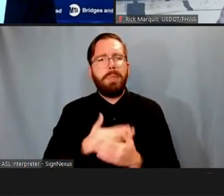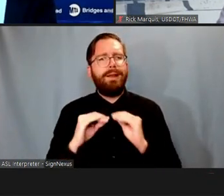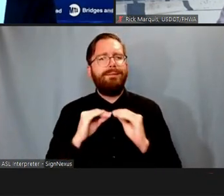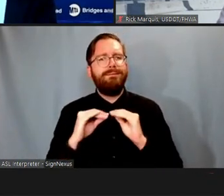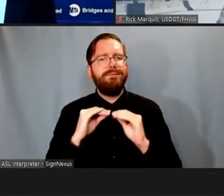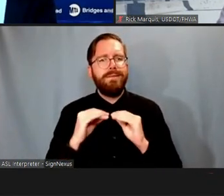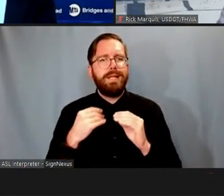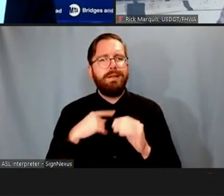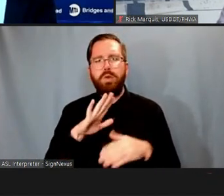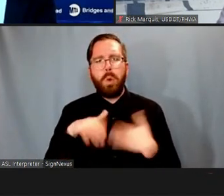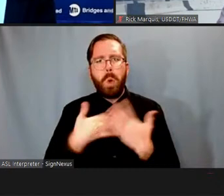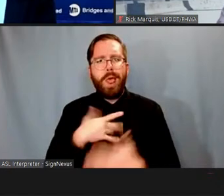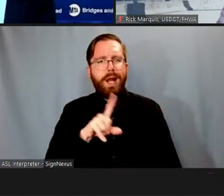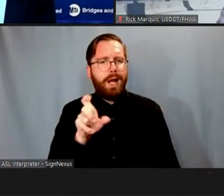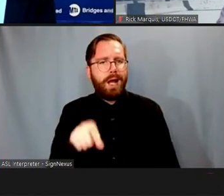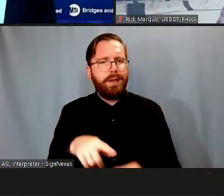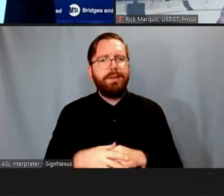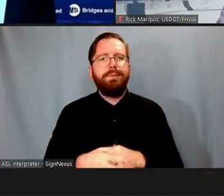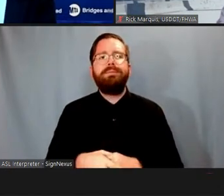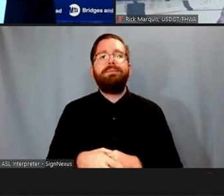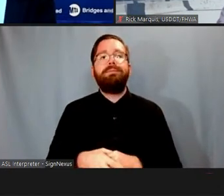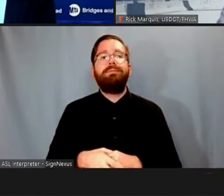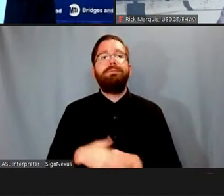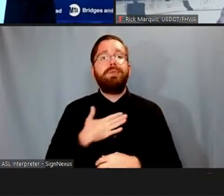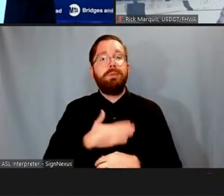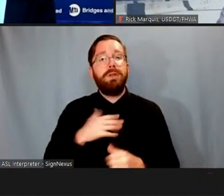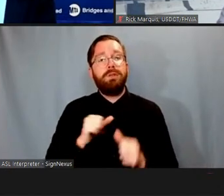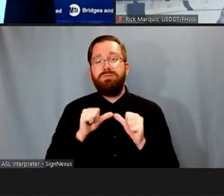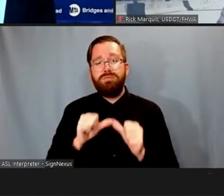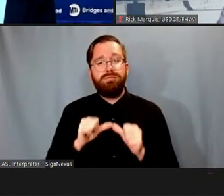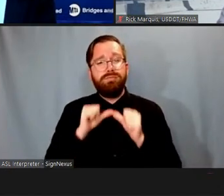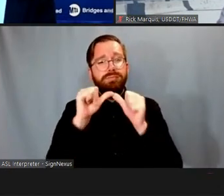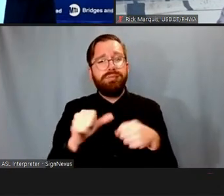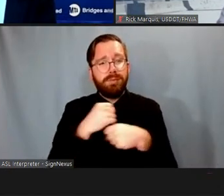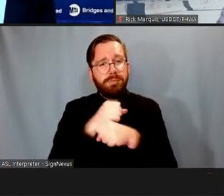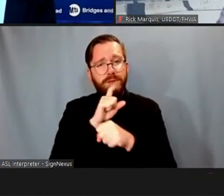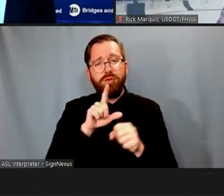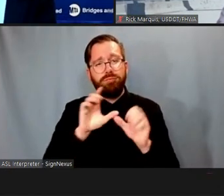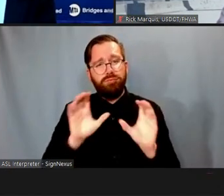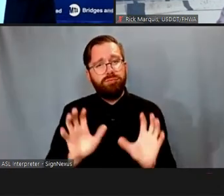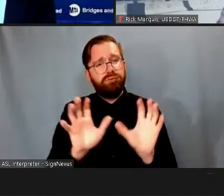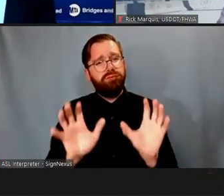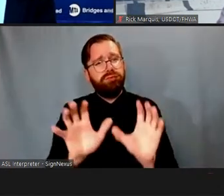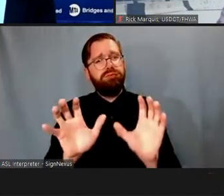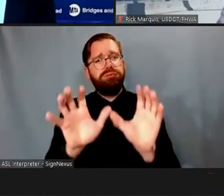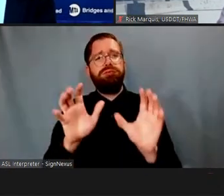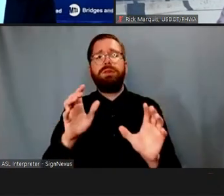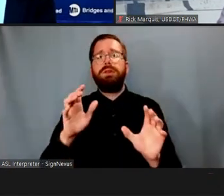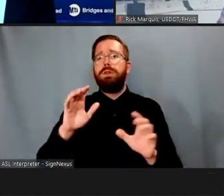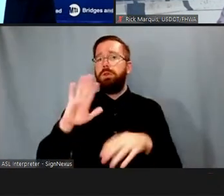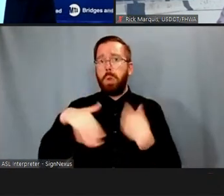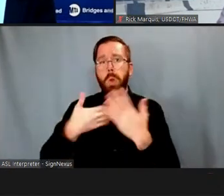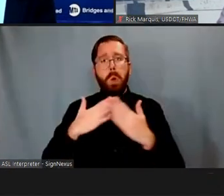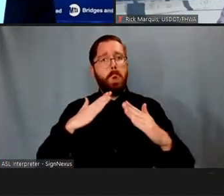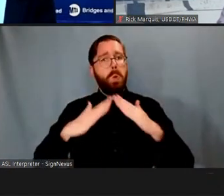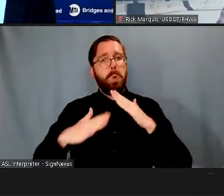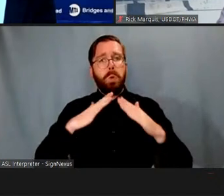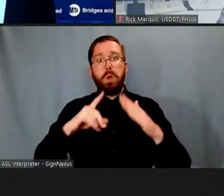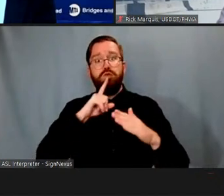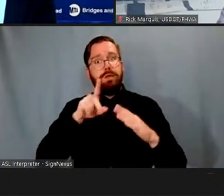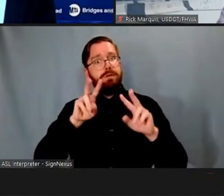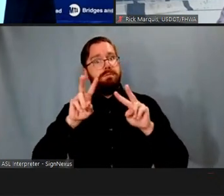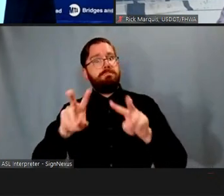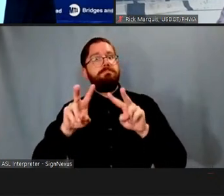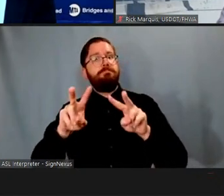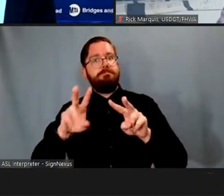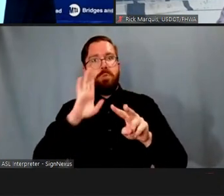ask but you know other than that just stay the course push this thing through i the whole city is counting on it it's going to make the city a better place